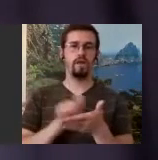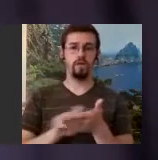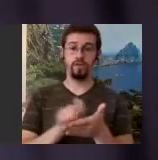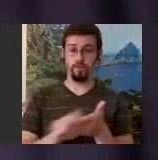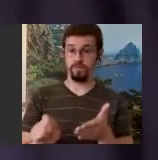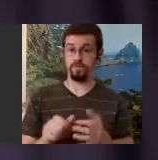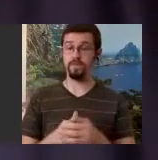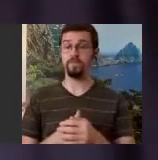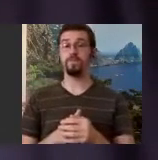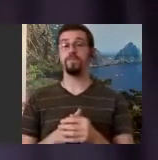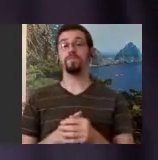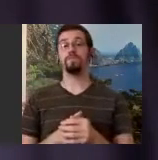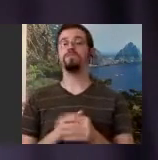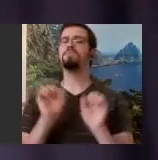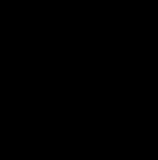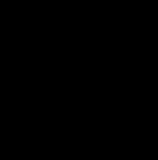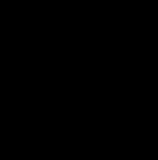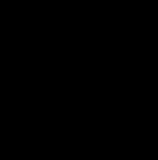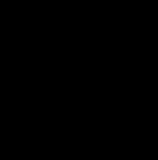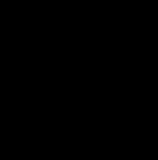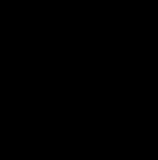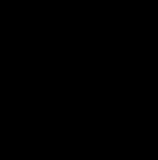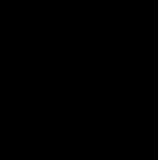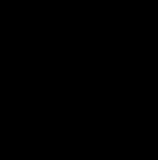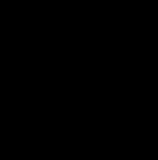And we can go to the next slide now.